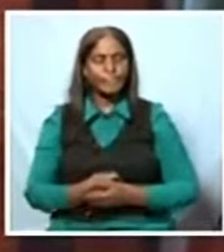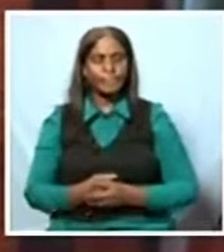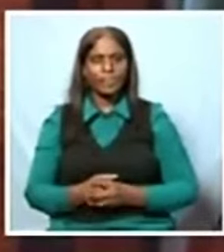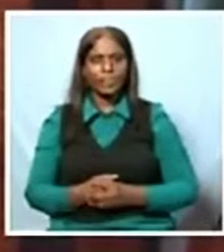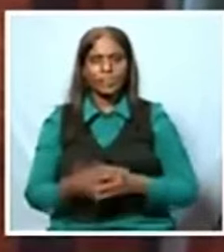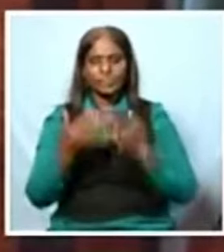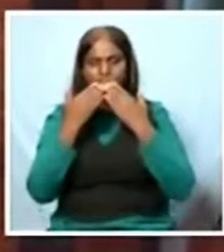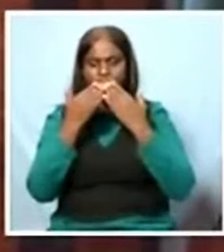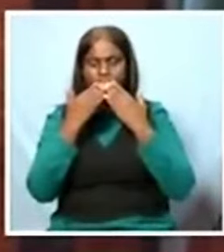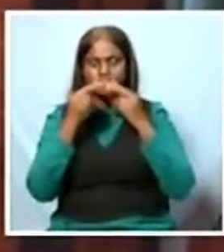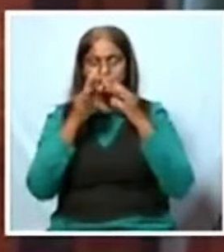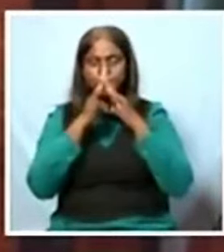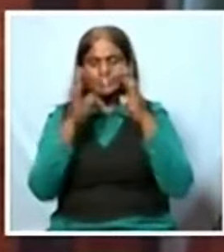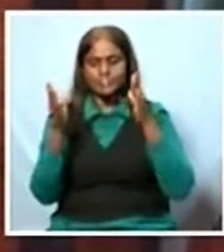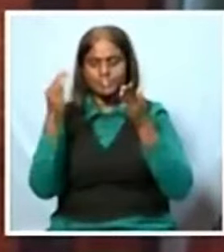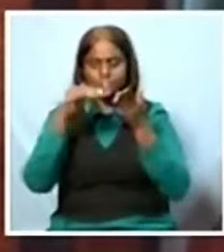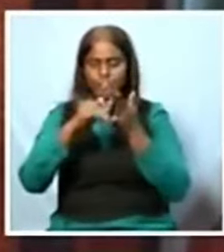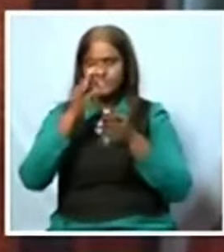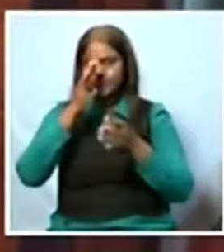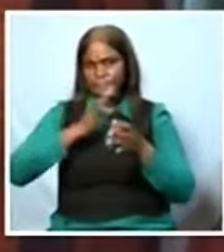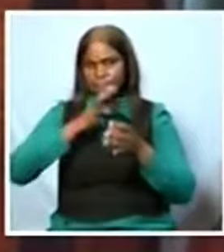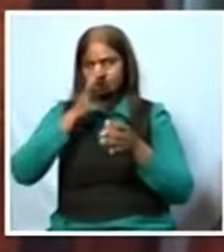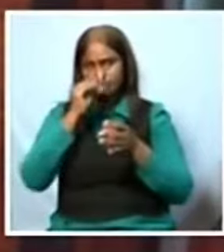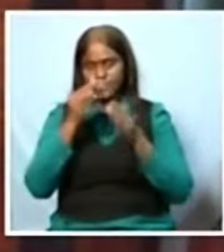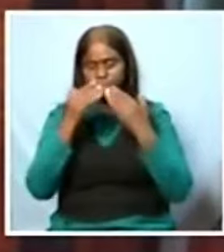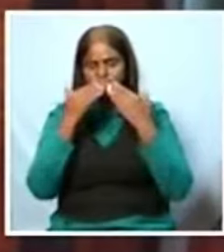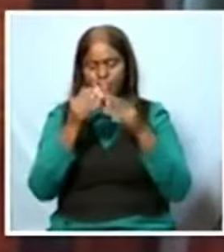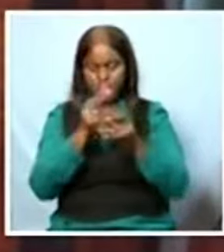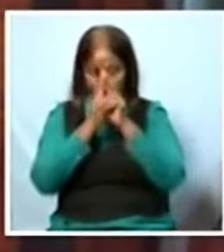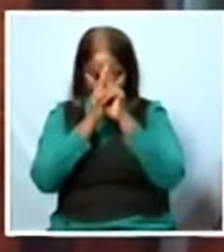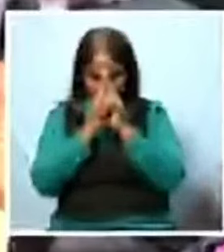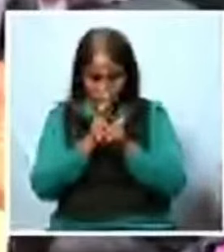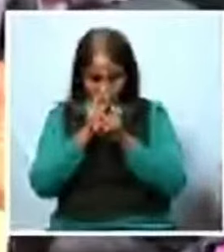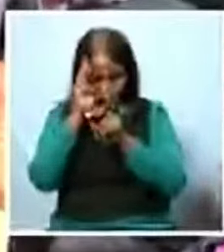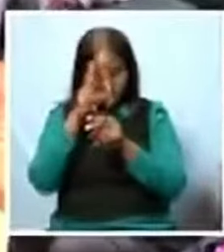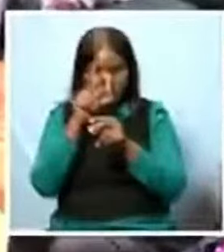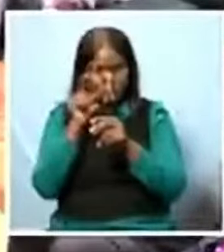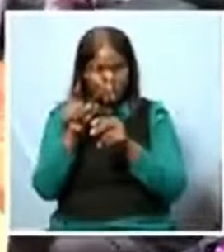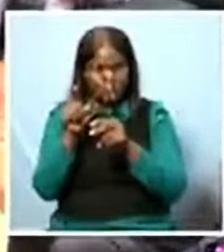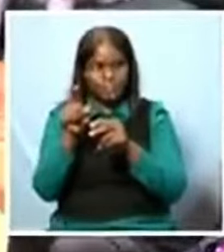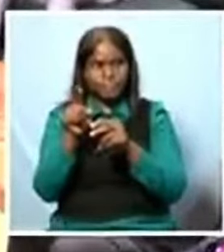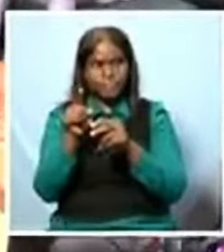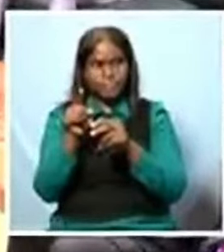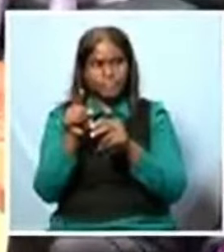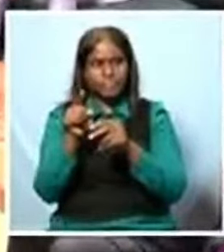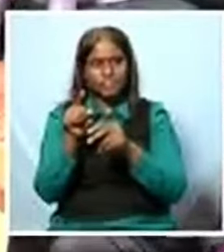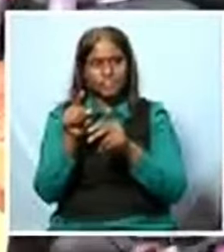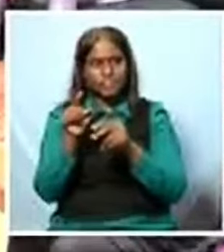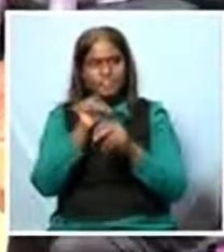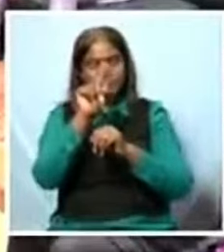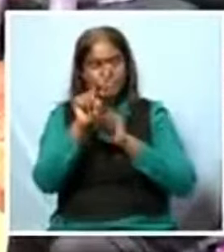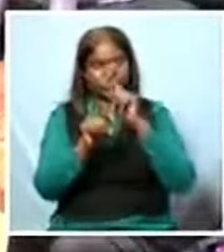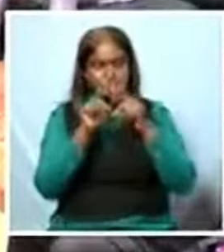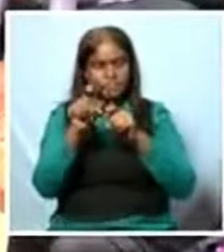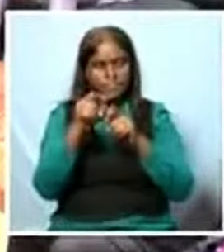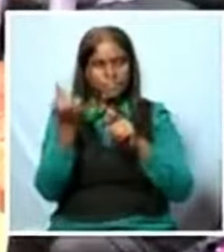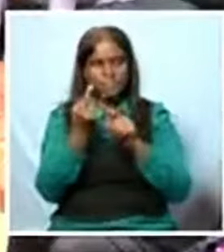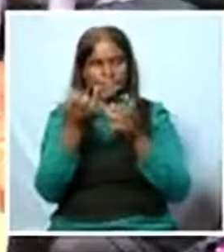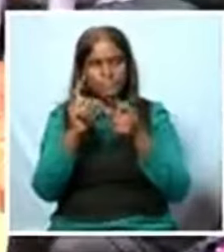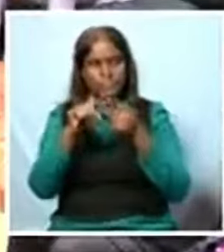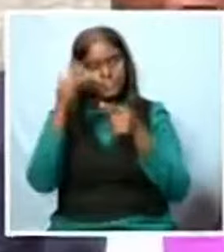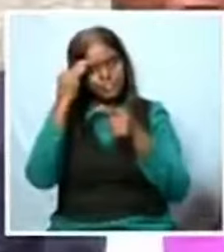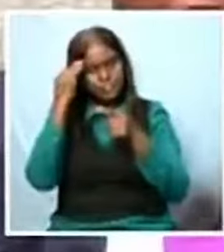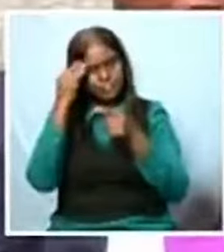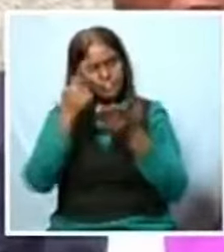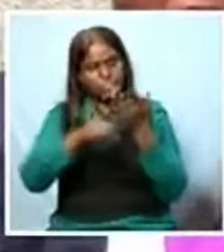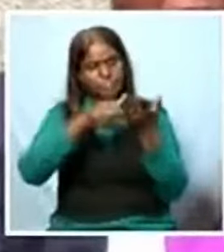Thank you very much once again, Madam Speaker. Honorable Minister, part 3 of the question was trying to find out what compensation